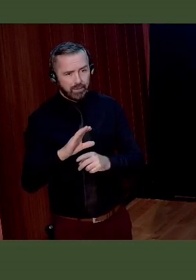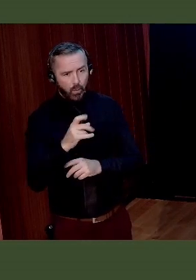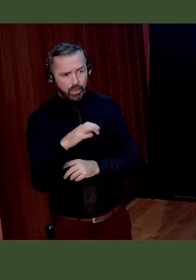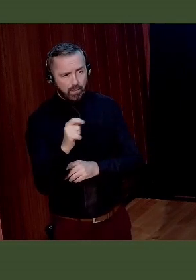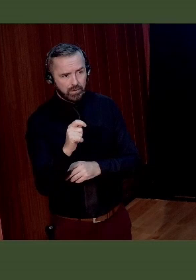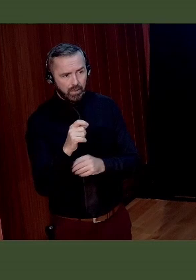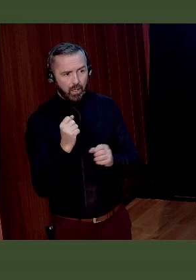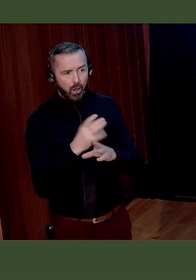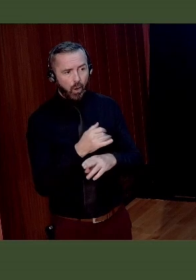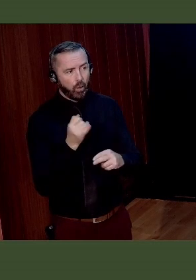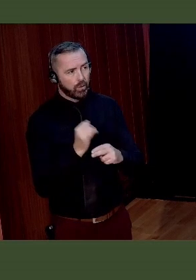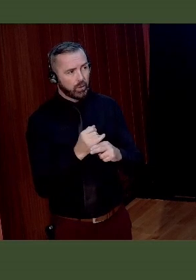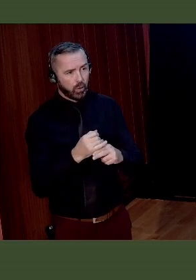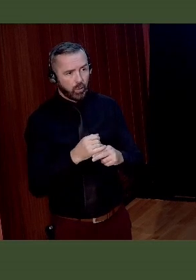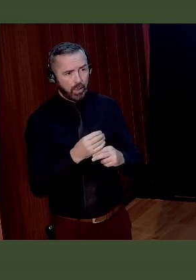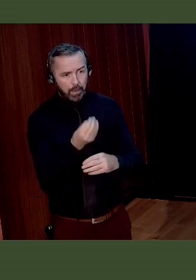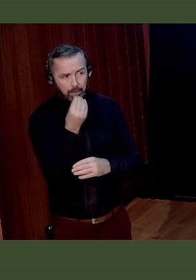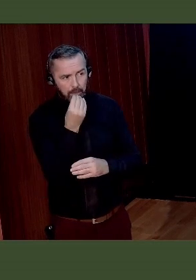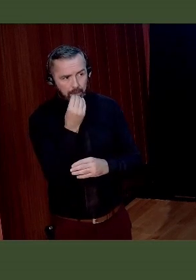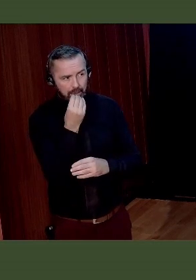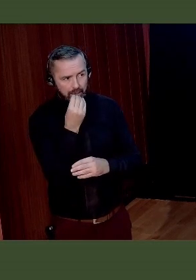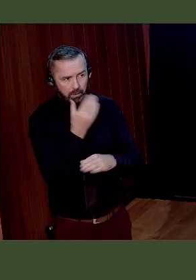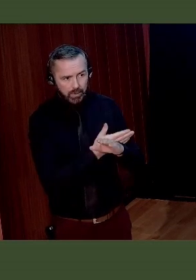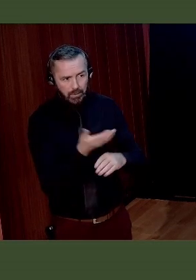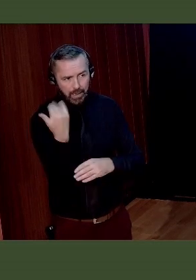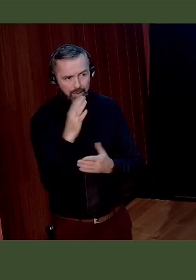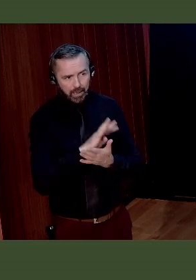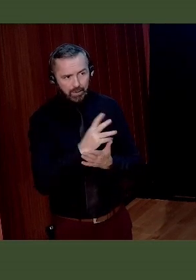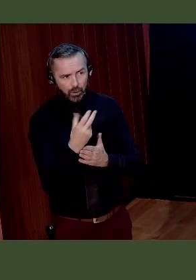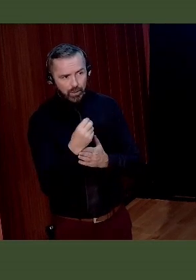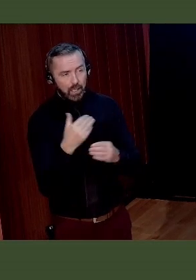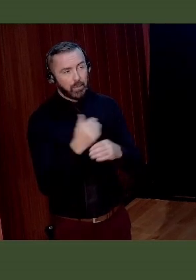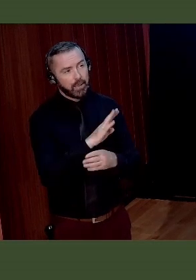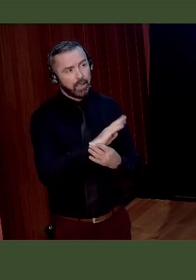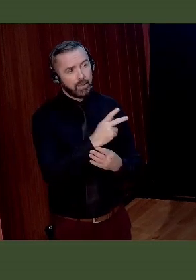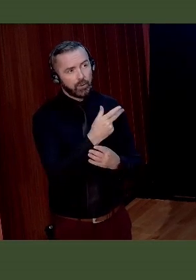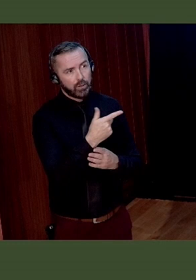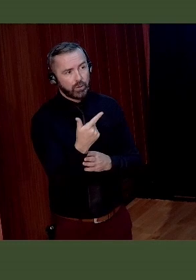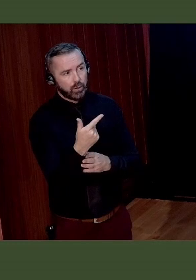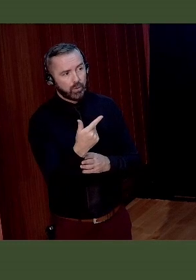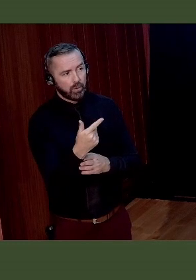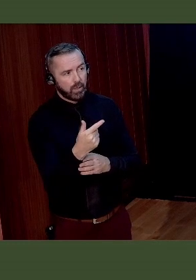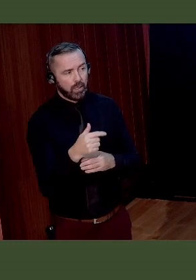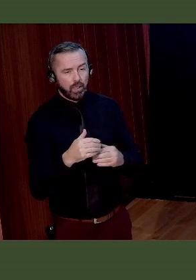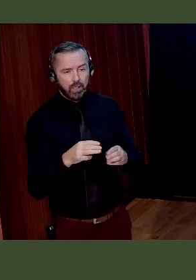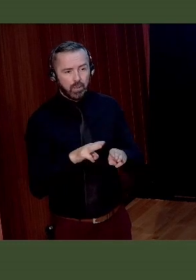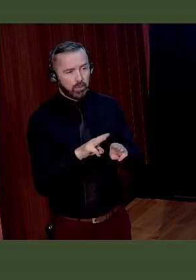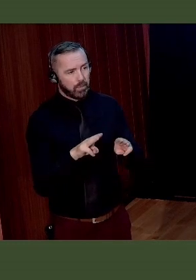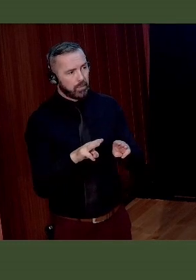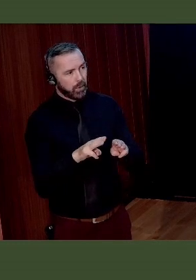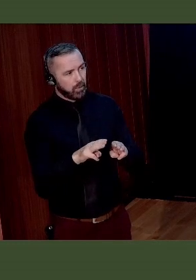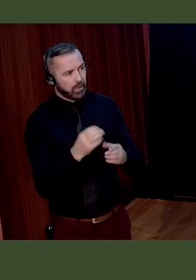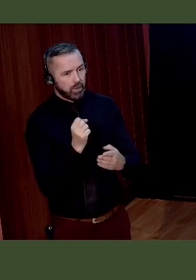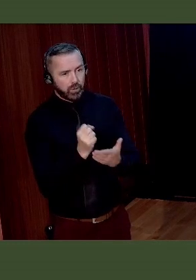School Meals Gaeltacht Act of 1930. By 1932, pupils attending 310 national